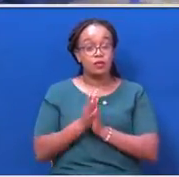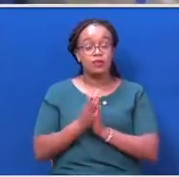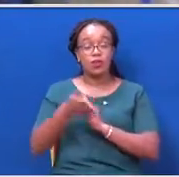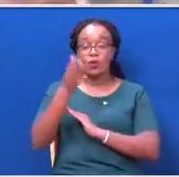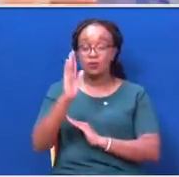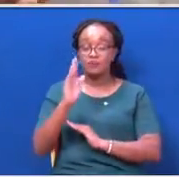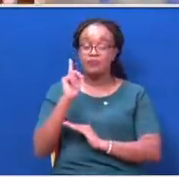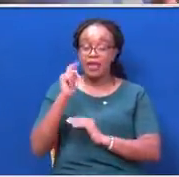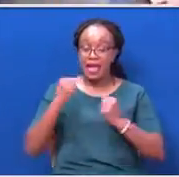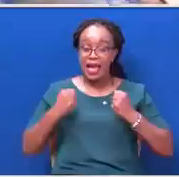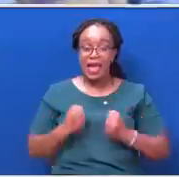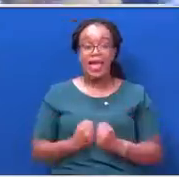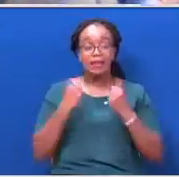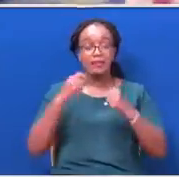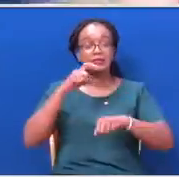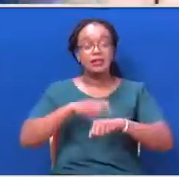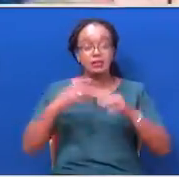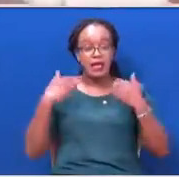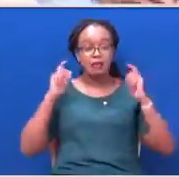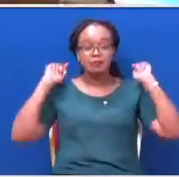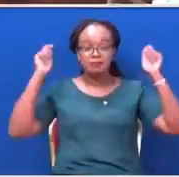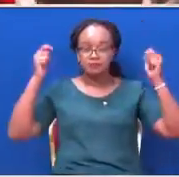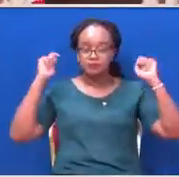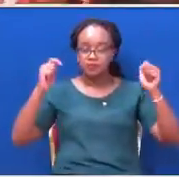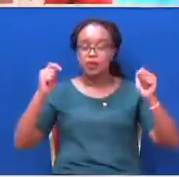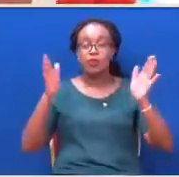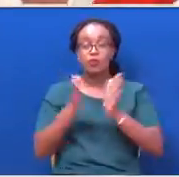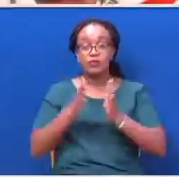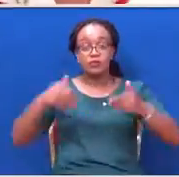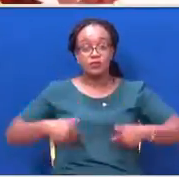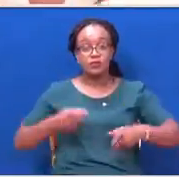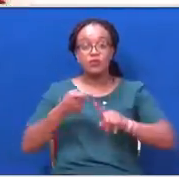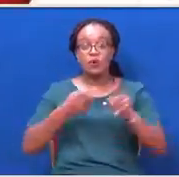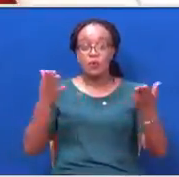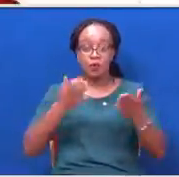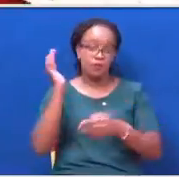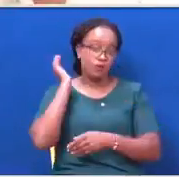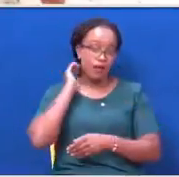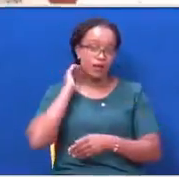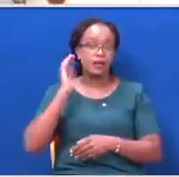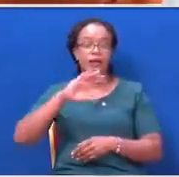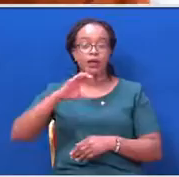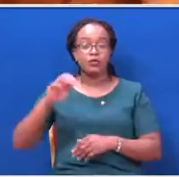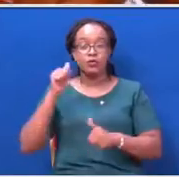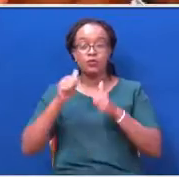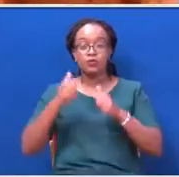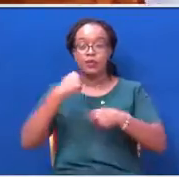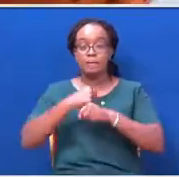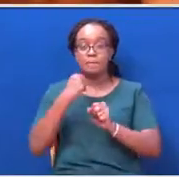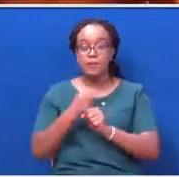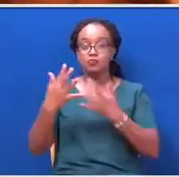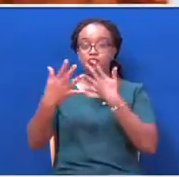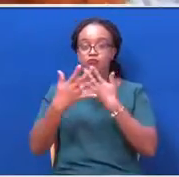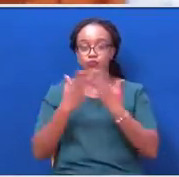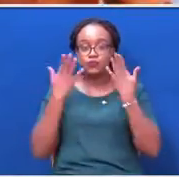This comes amid demonstrations by a section of youth from Murang’a County, which led to the arrest of nominated